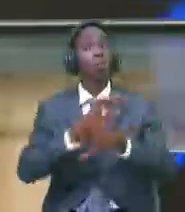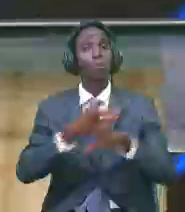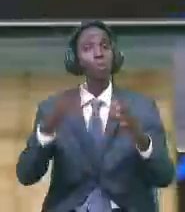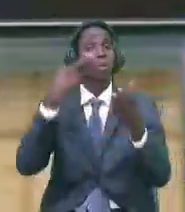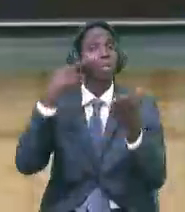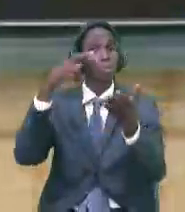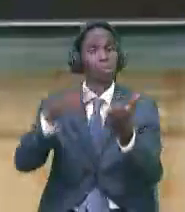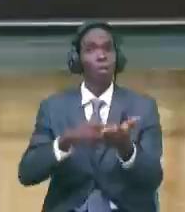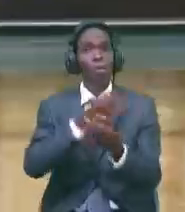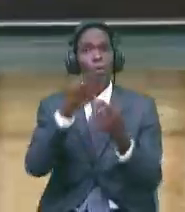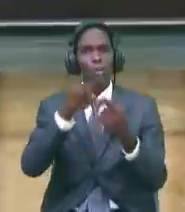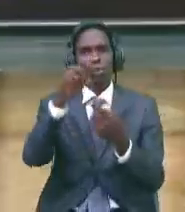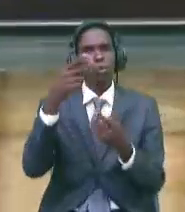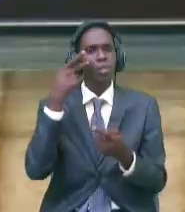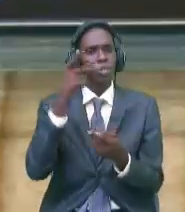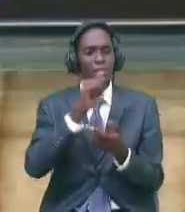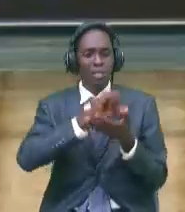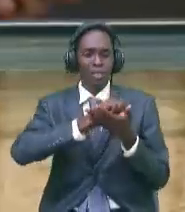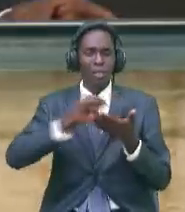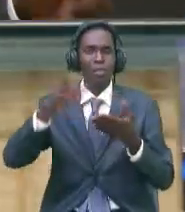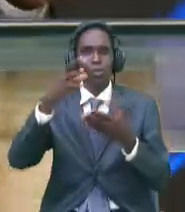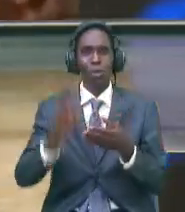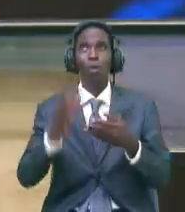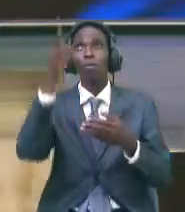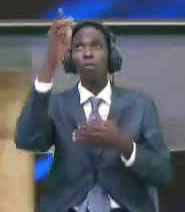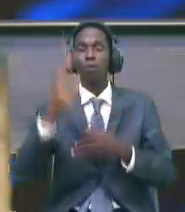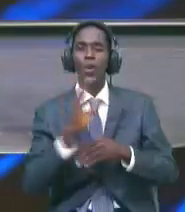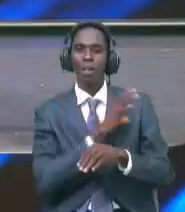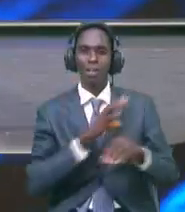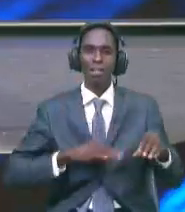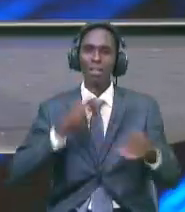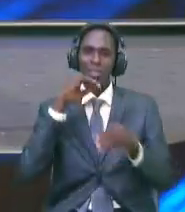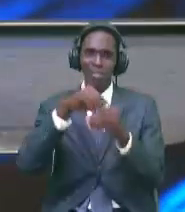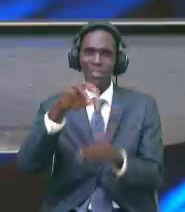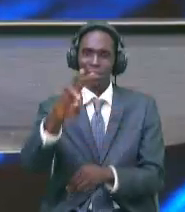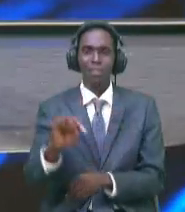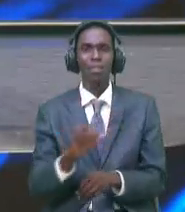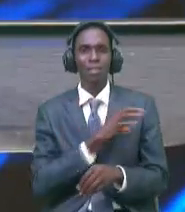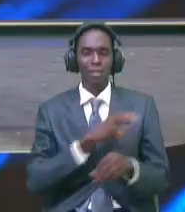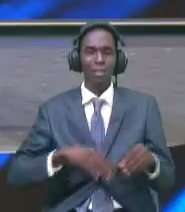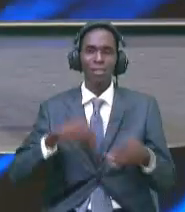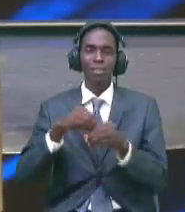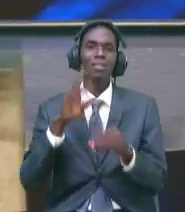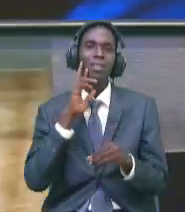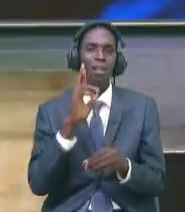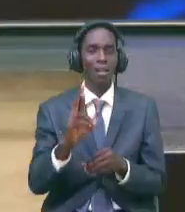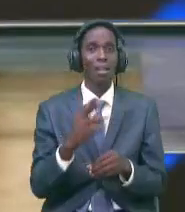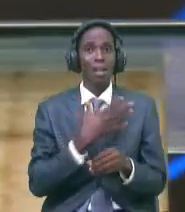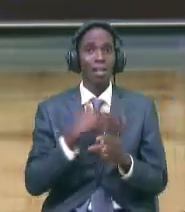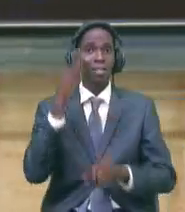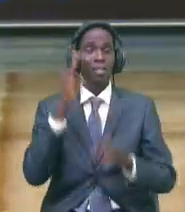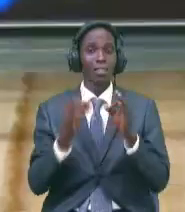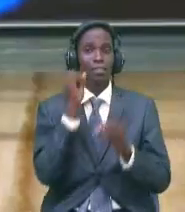When you see a saint of God, Christ dwells in him. Christ dwells in her. And if she has